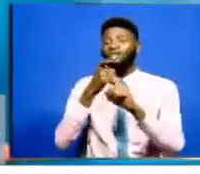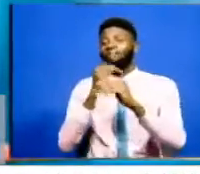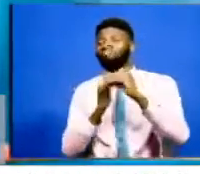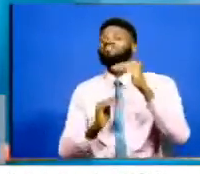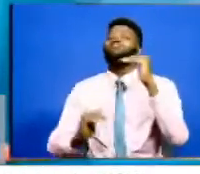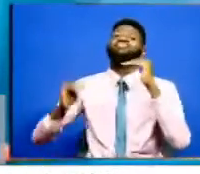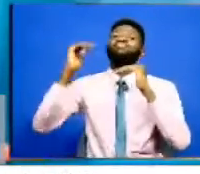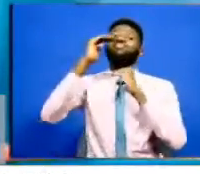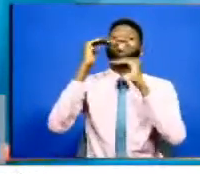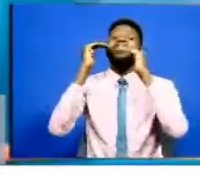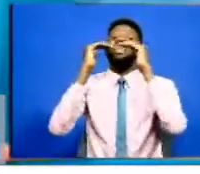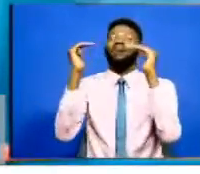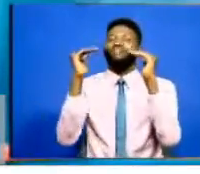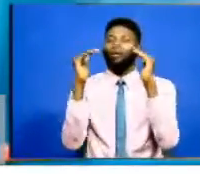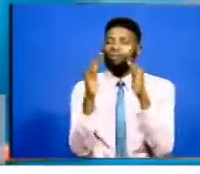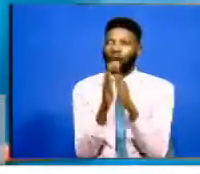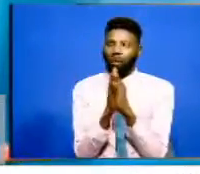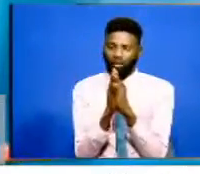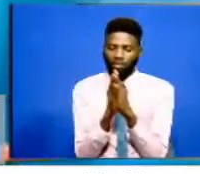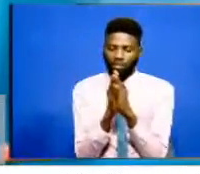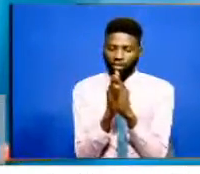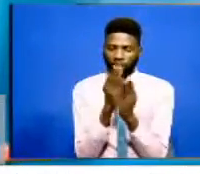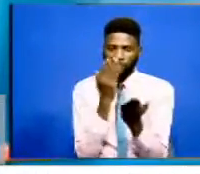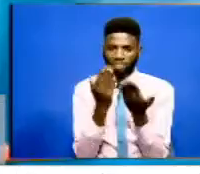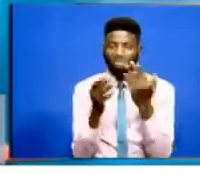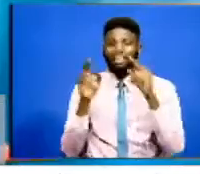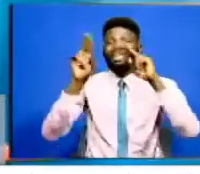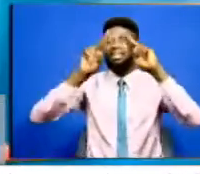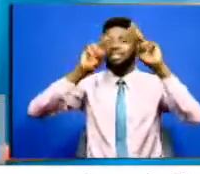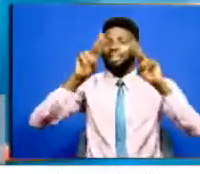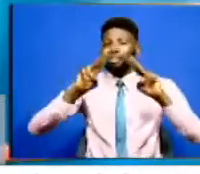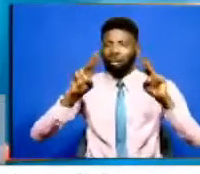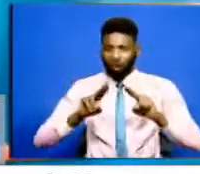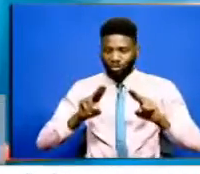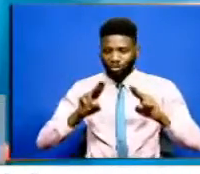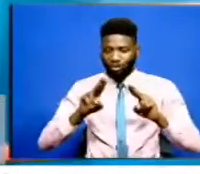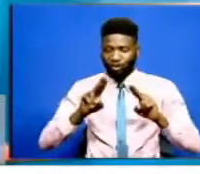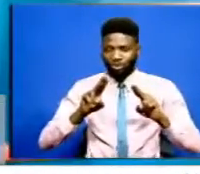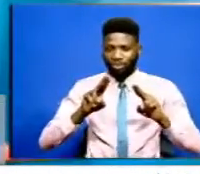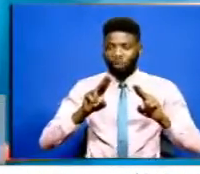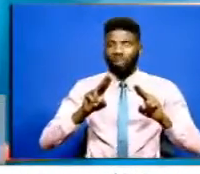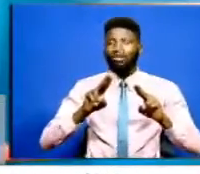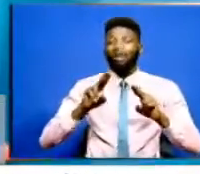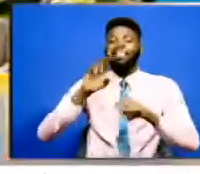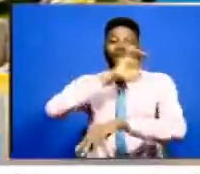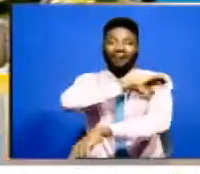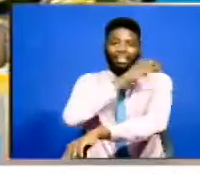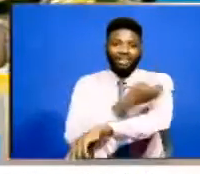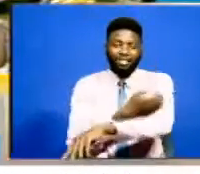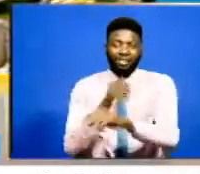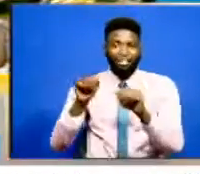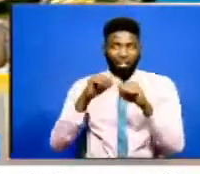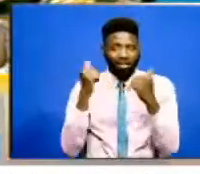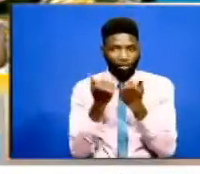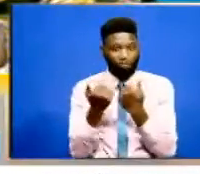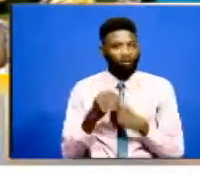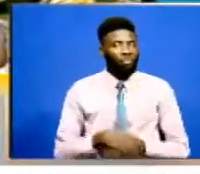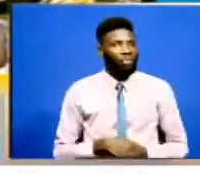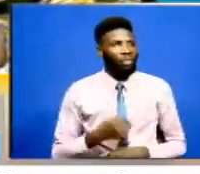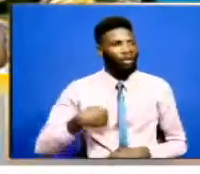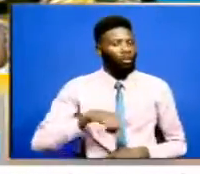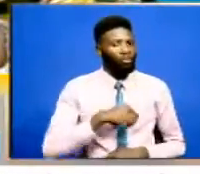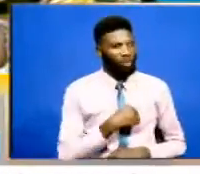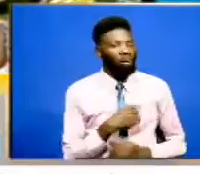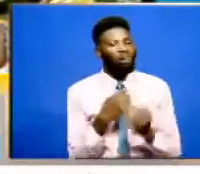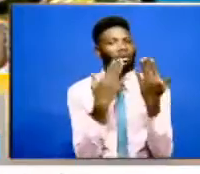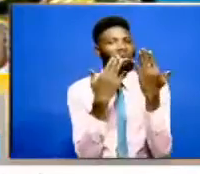with the International Energy Agency. And of course, we are hoping for the best when it